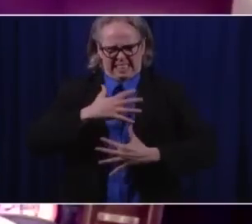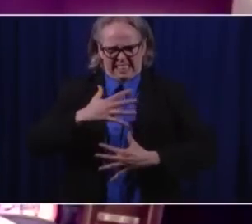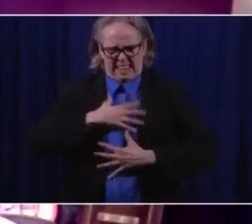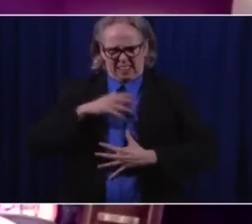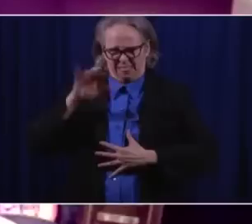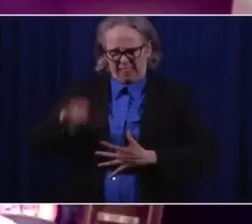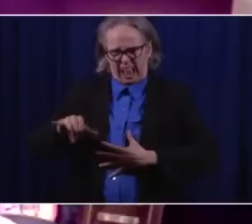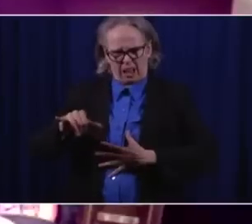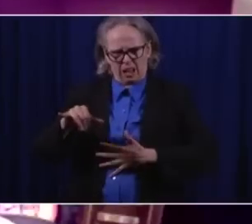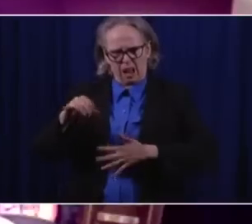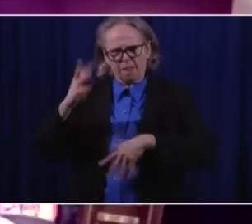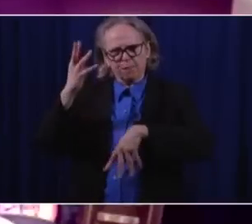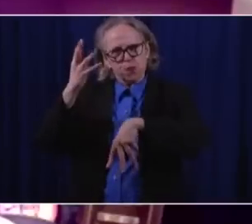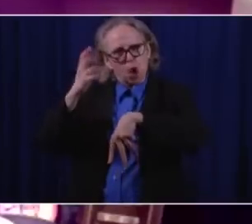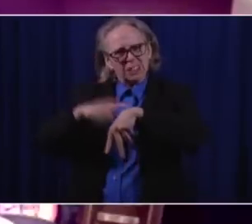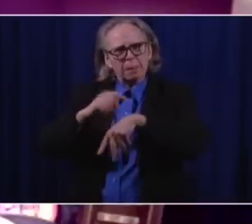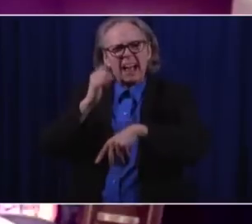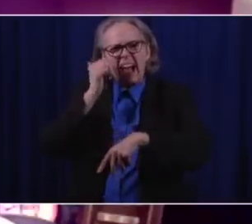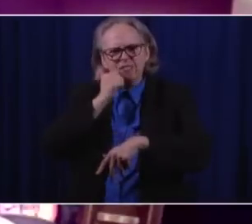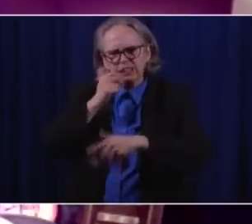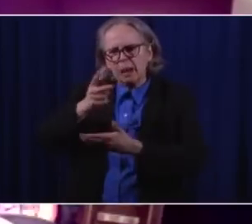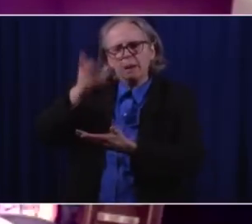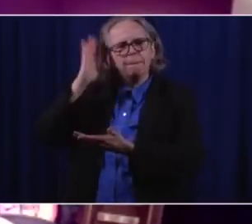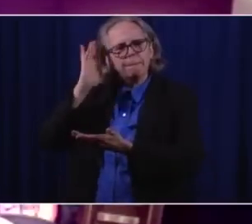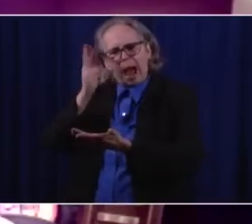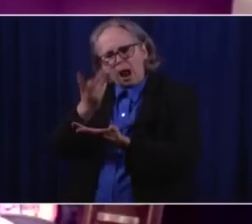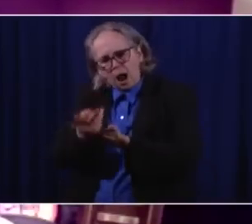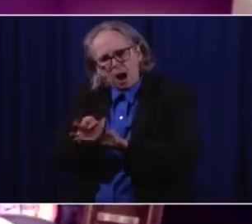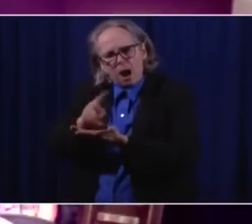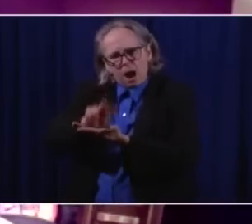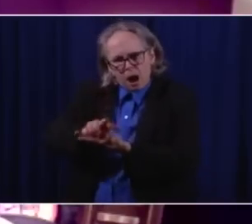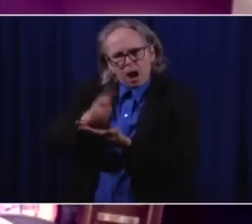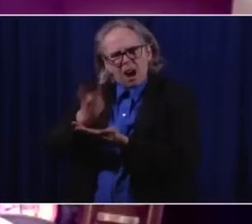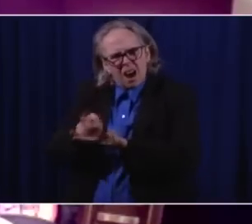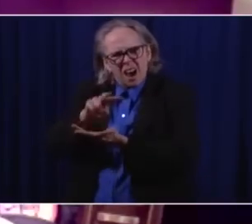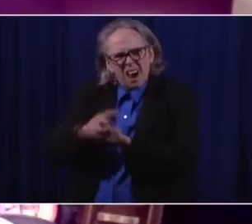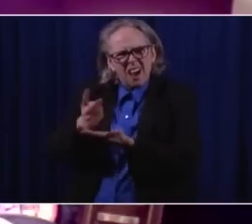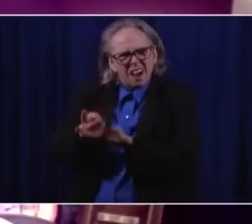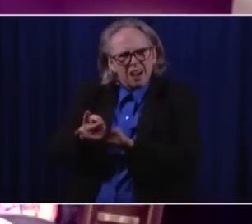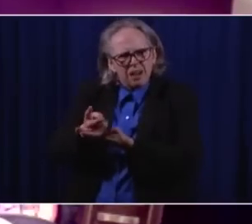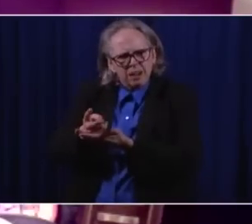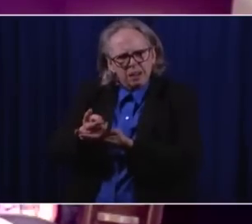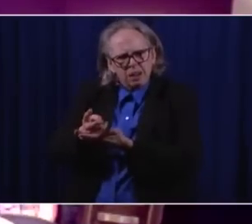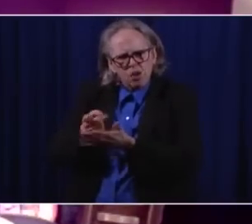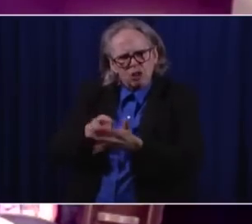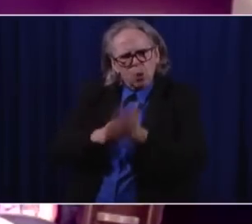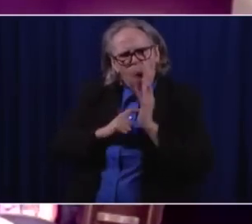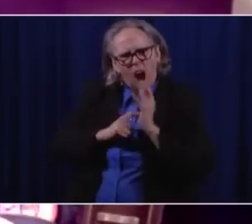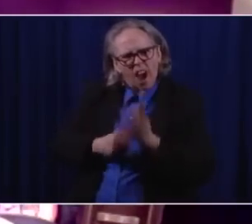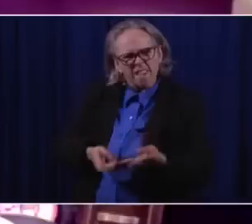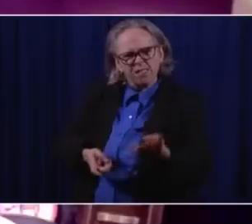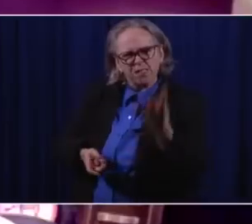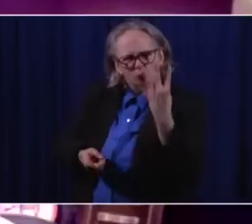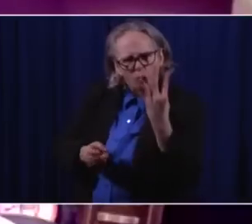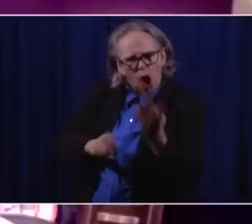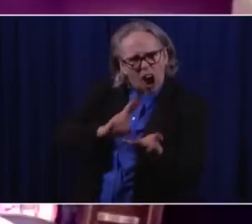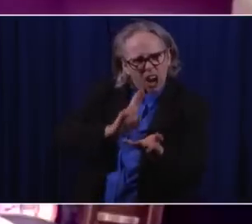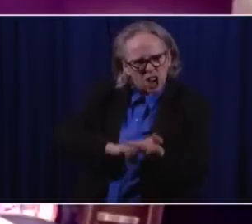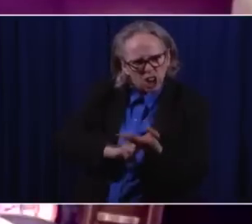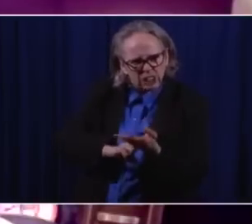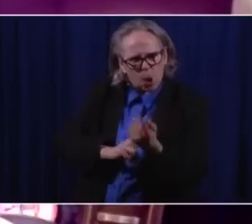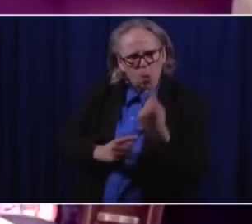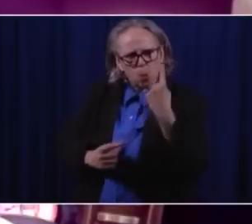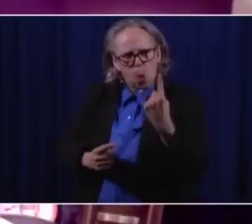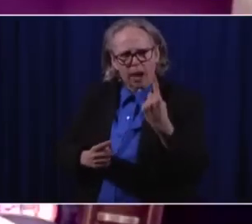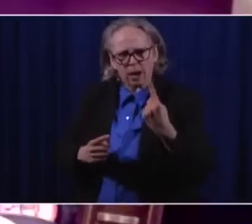24-hour period. When they do that, it takes 4 nurses and 1 respiratory therapist in the room to do that. They have IVs